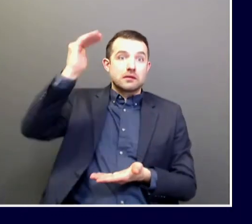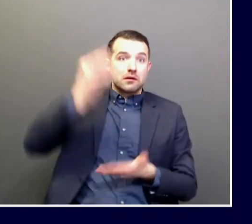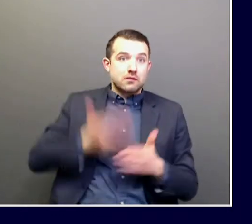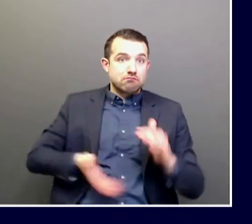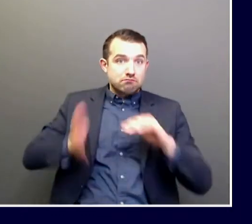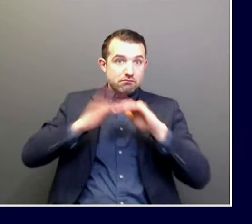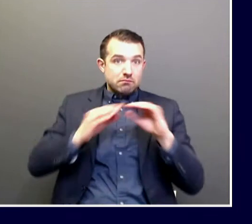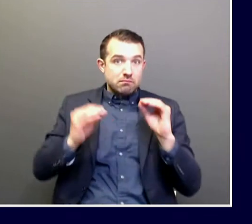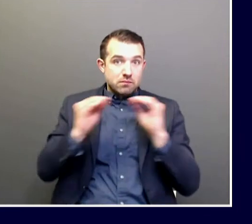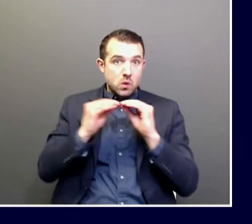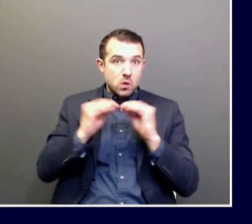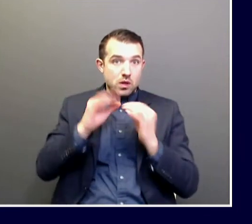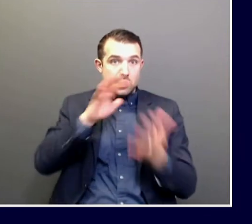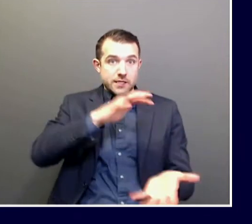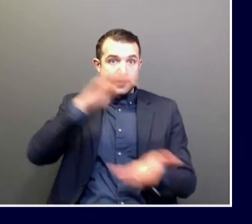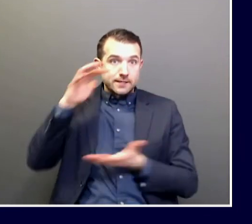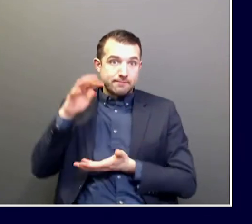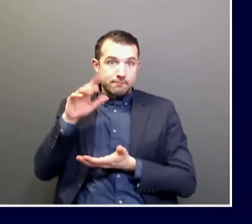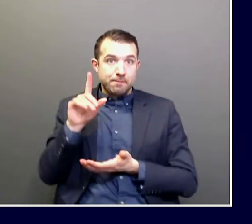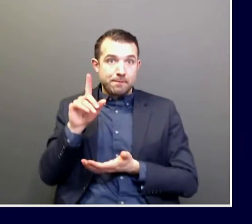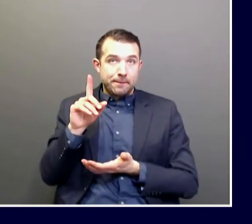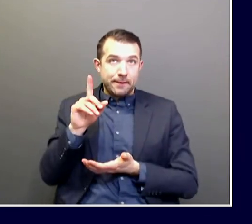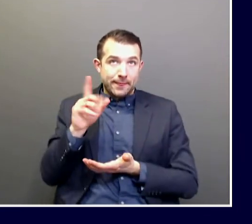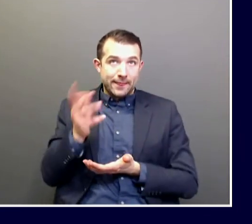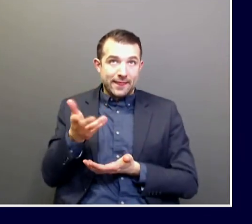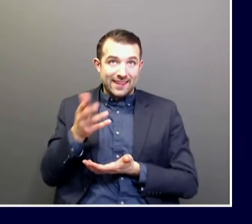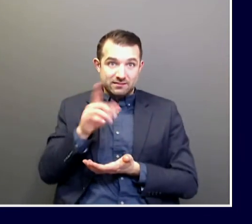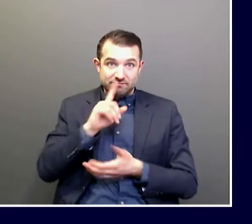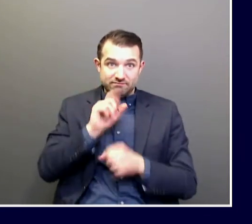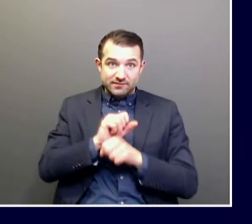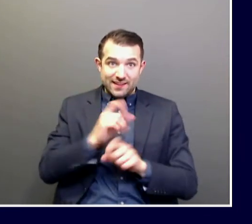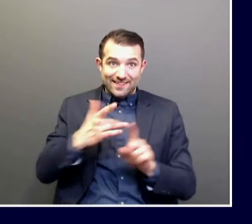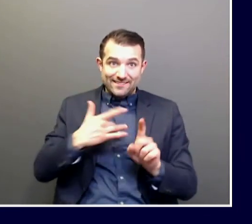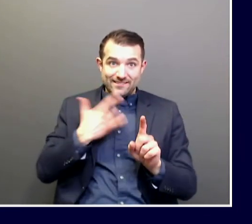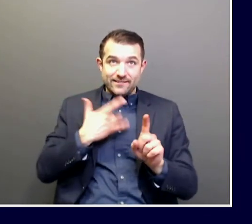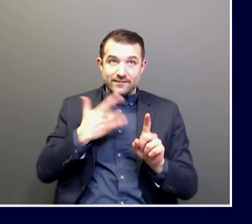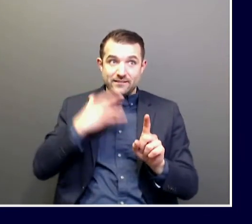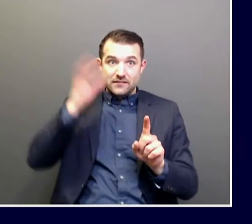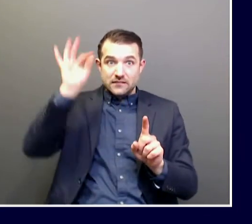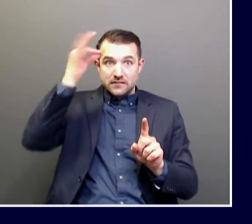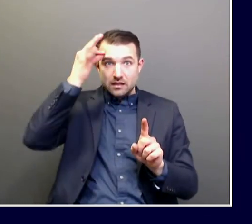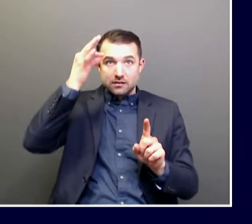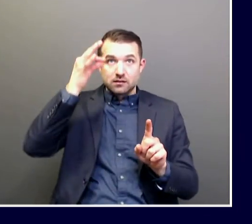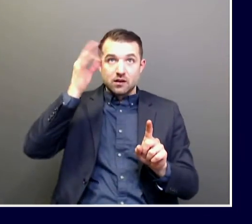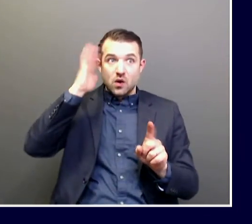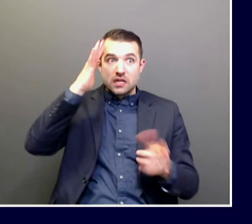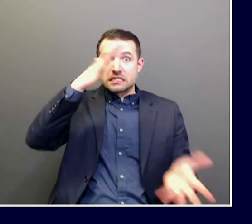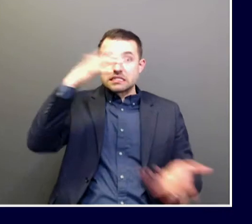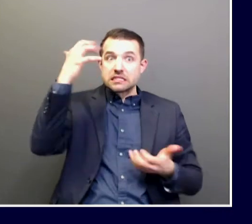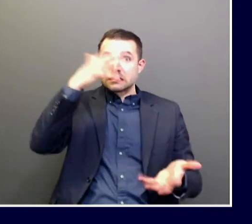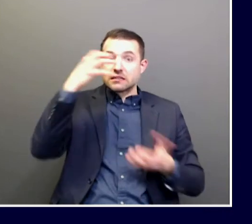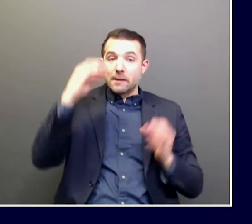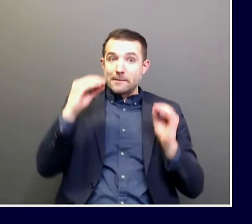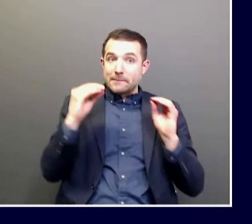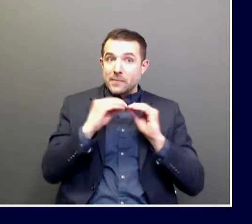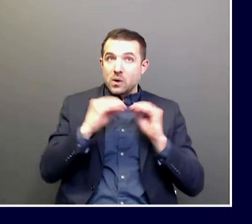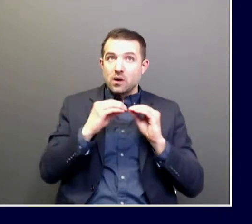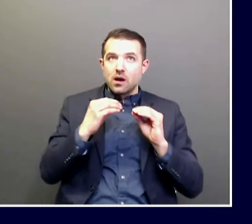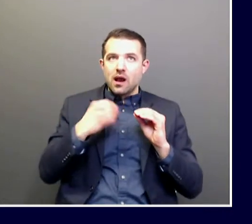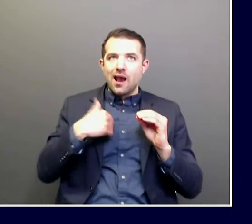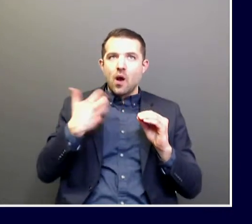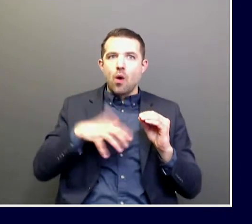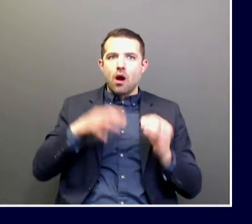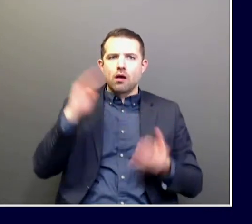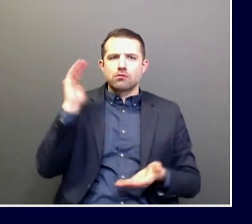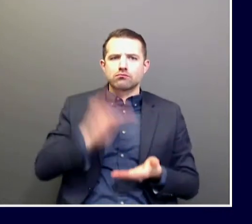our antibody supplies will still be robust and that it won't go back to the old way and then we get shortchanged? Yep.